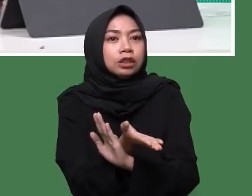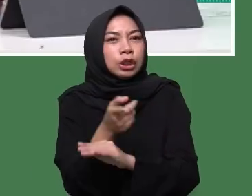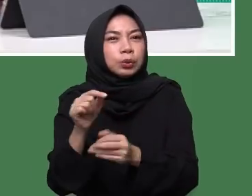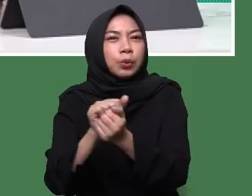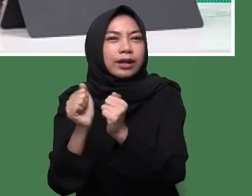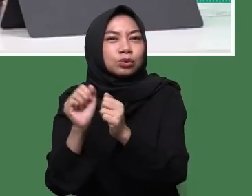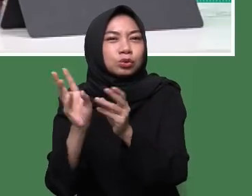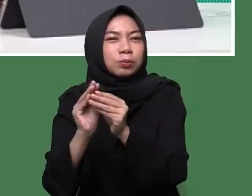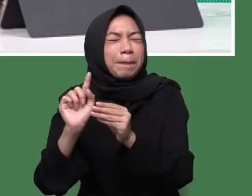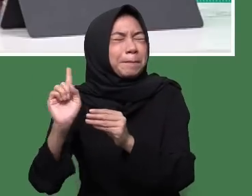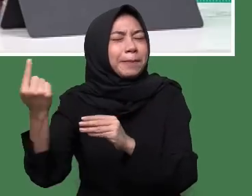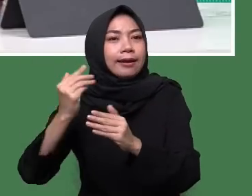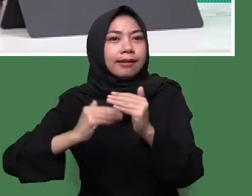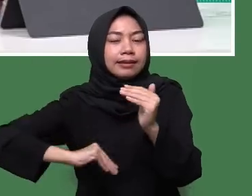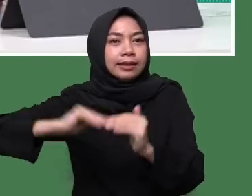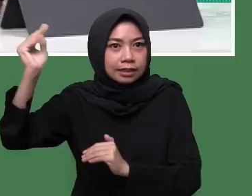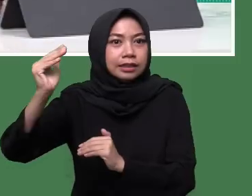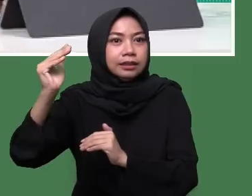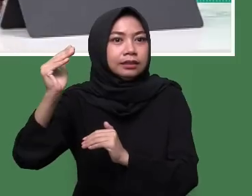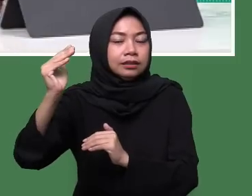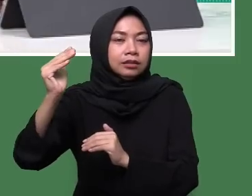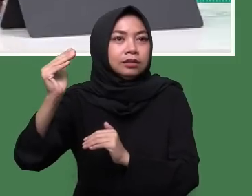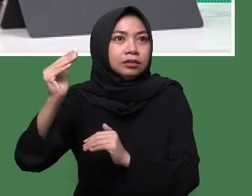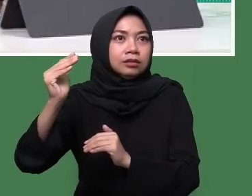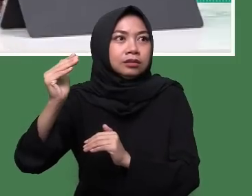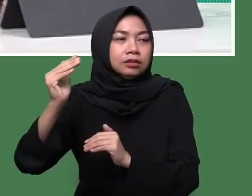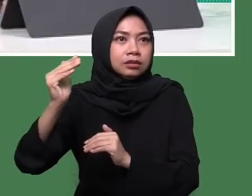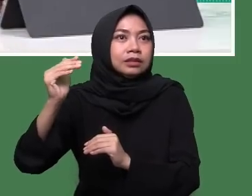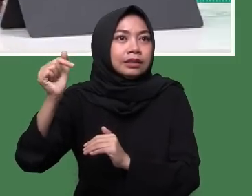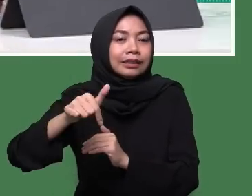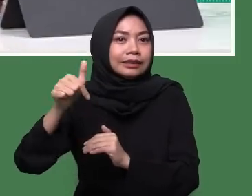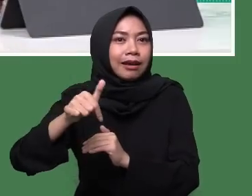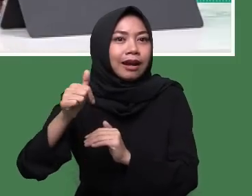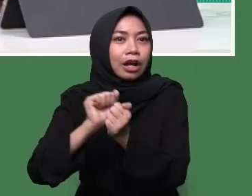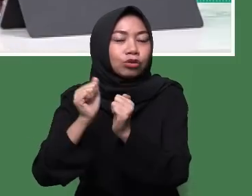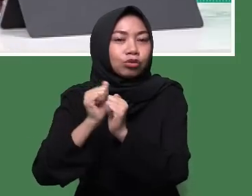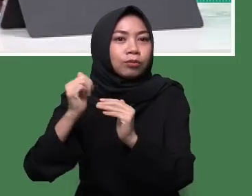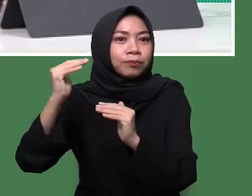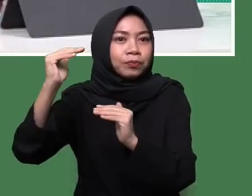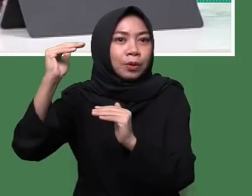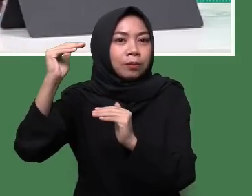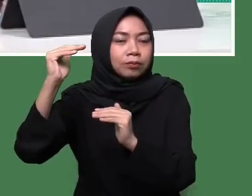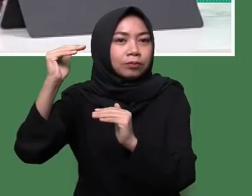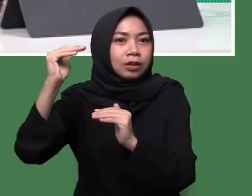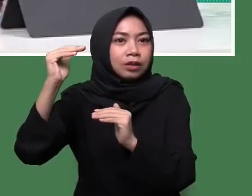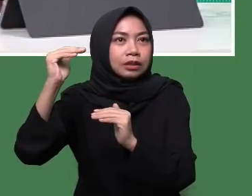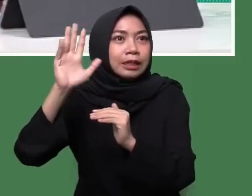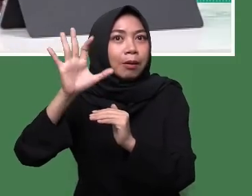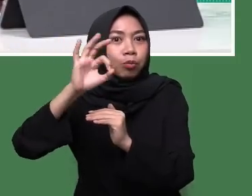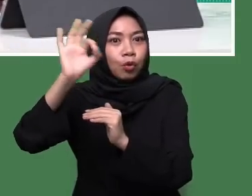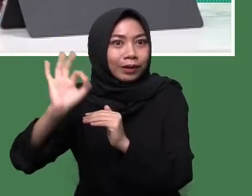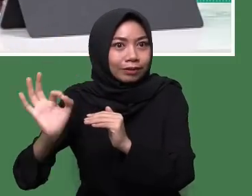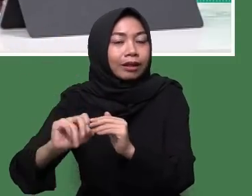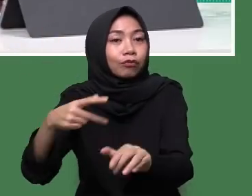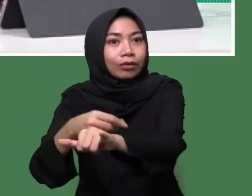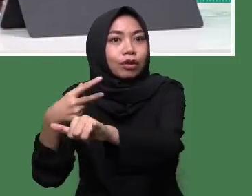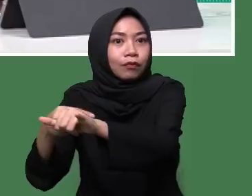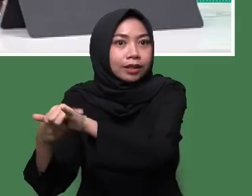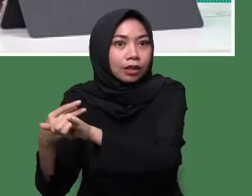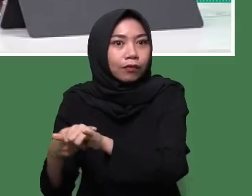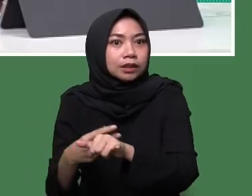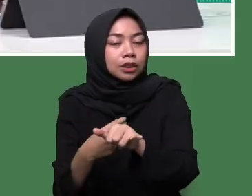very high cases over there, and now it's already reaching like 50% of the vaccination rate